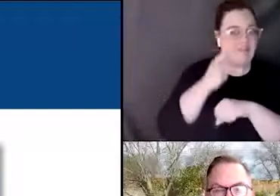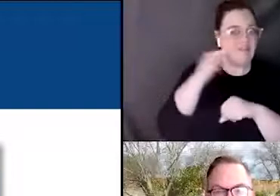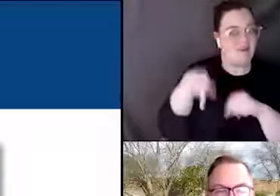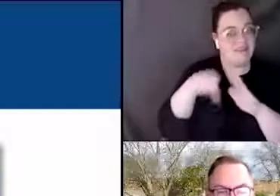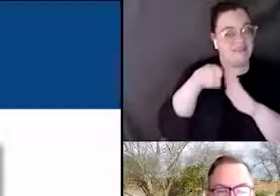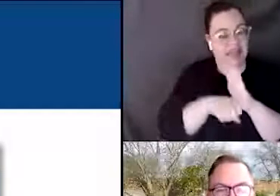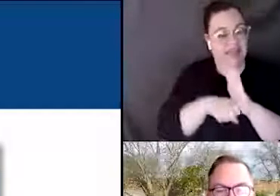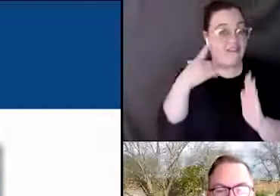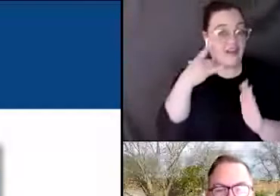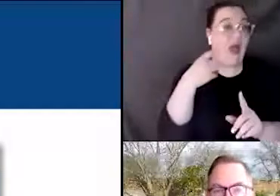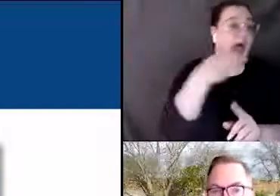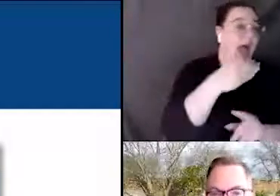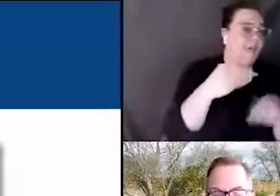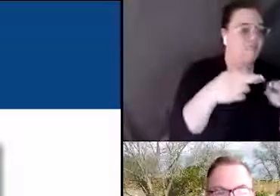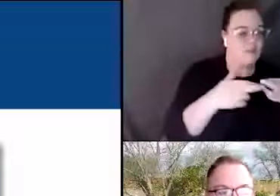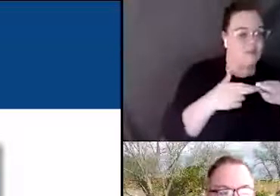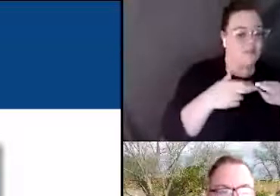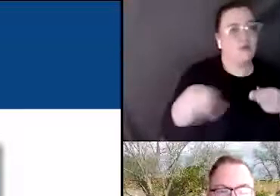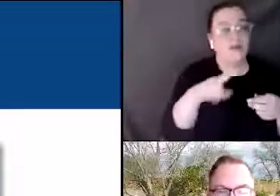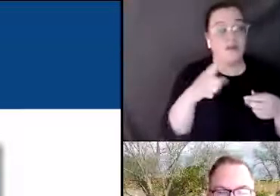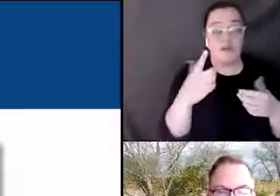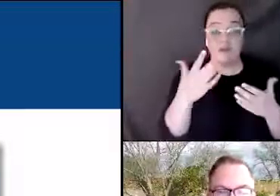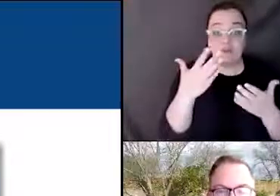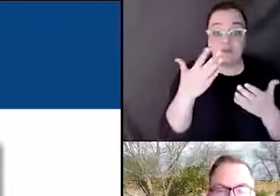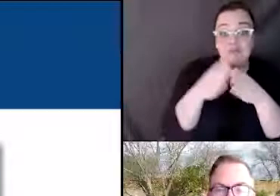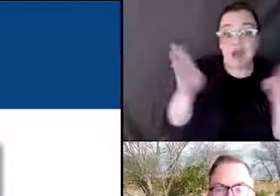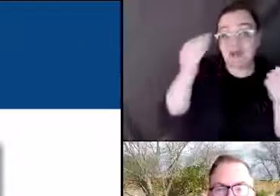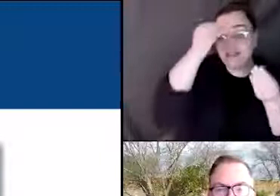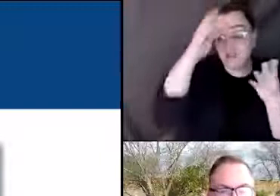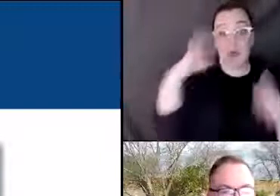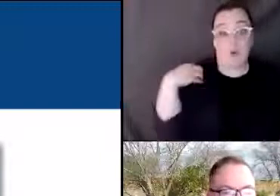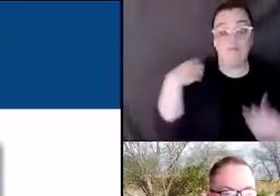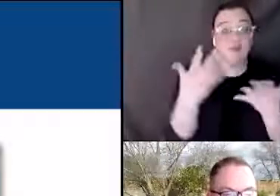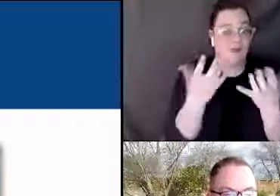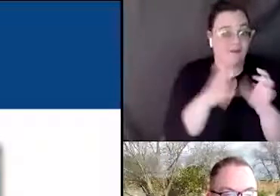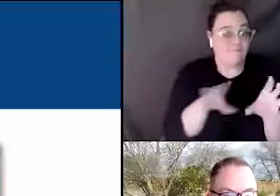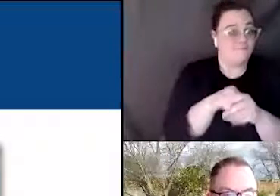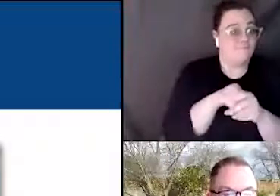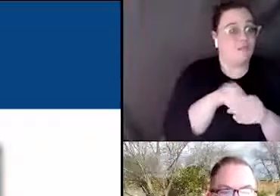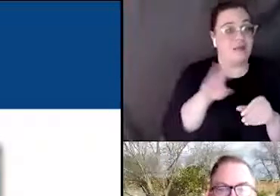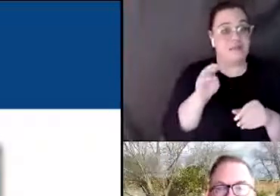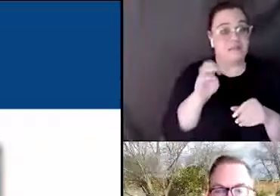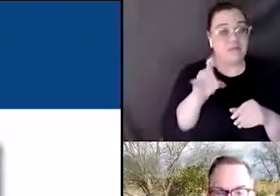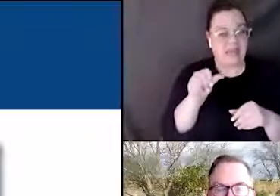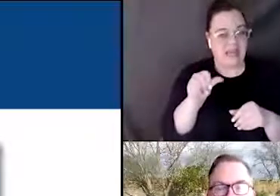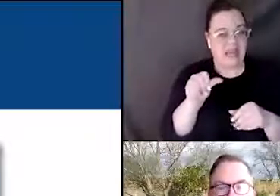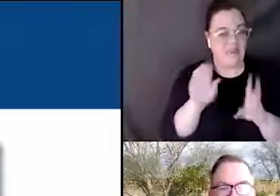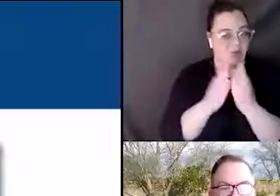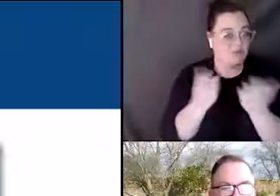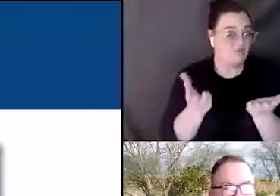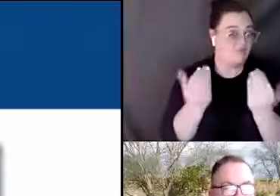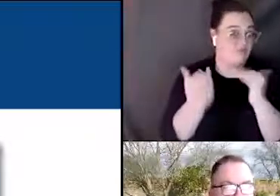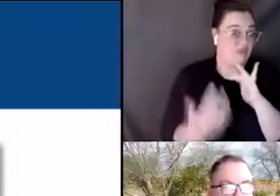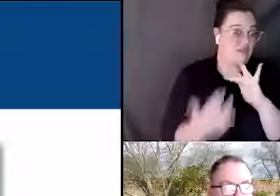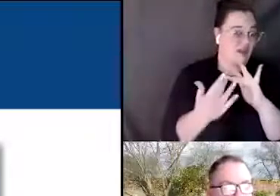in your organization are public information officers and would like to be a part of the ECA Bay Area Media Bureau, go ahead and reach out